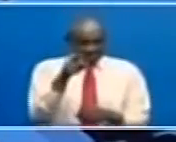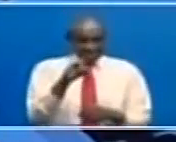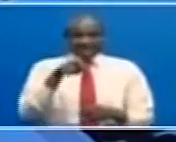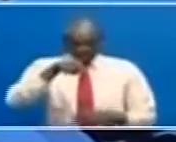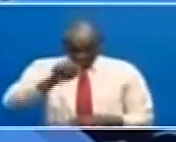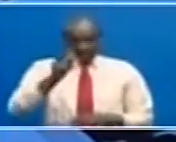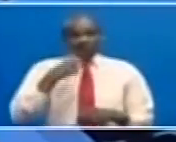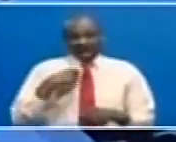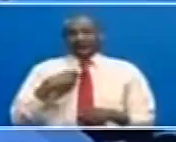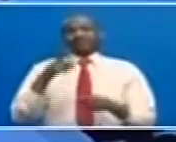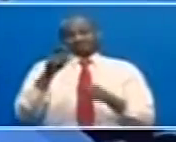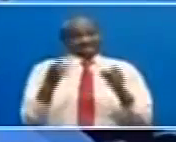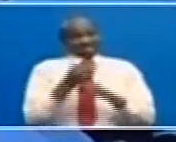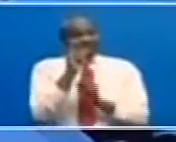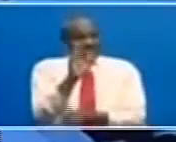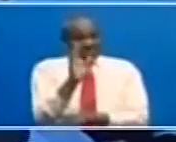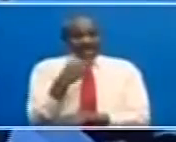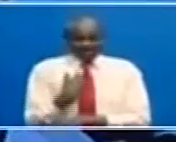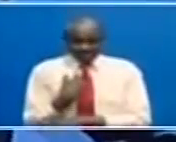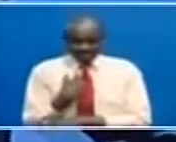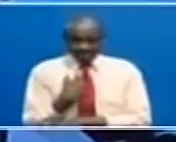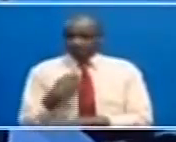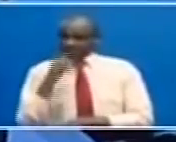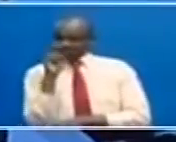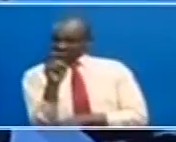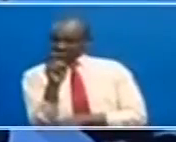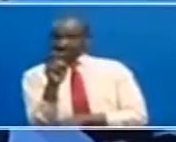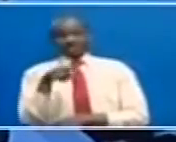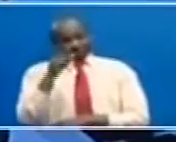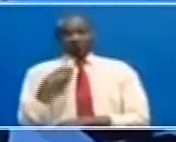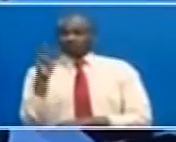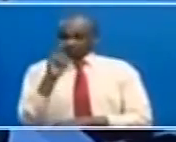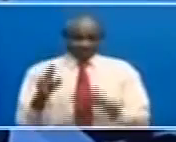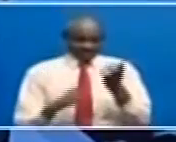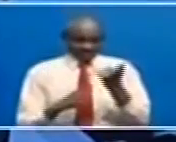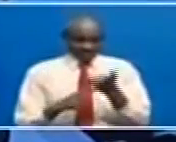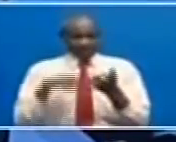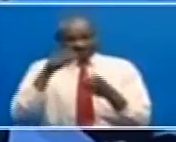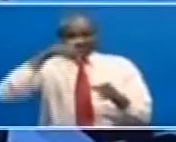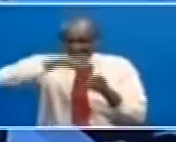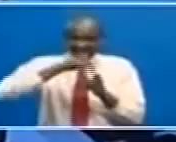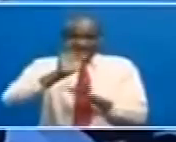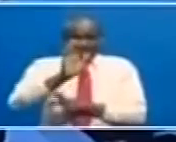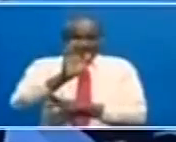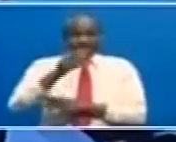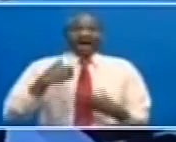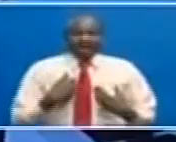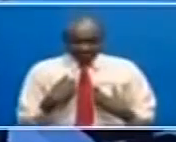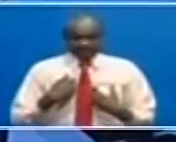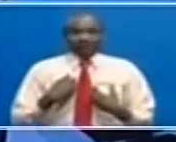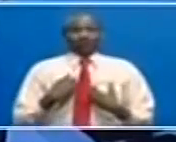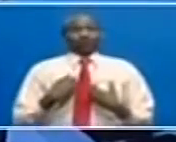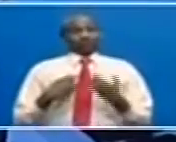announced yet another breakthrough in its quest to adopt latest technologies. The bank has launched an in-house card personalization